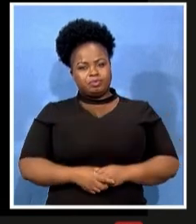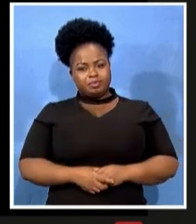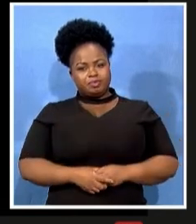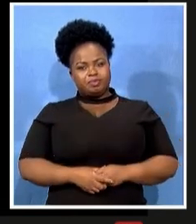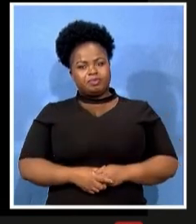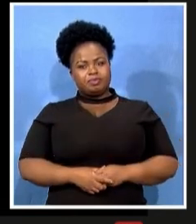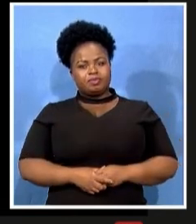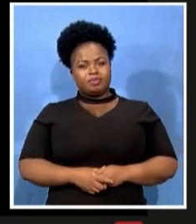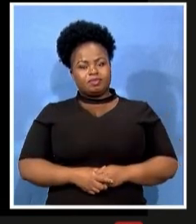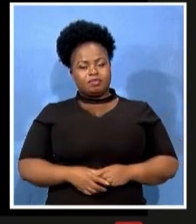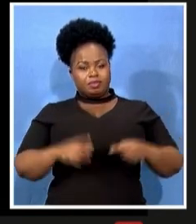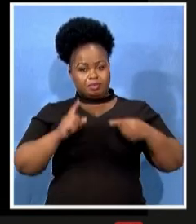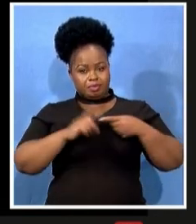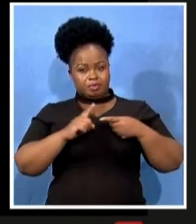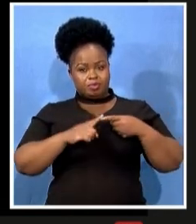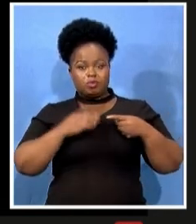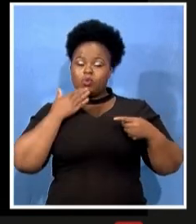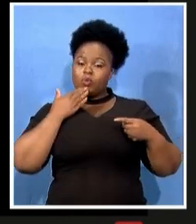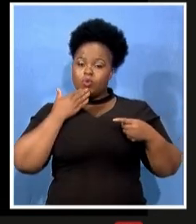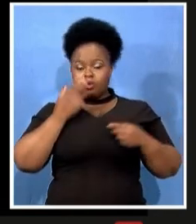Honorable Jacobs.